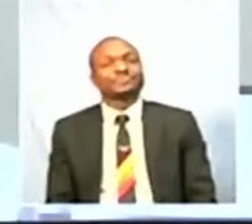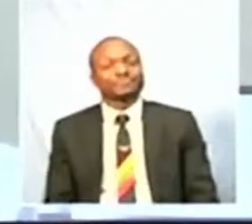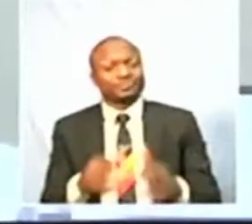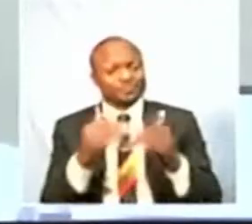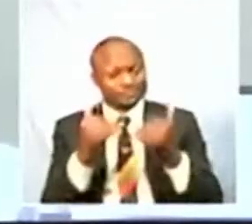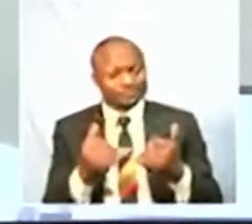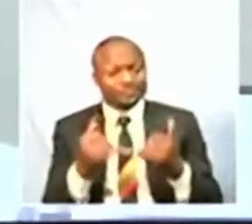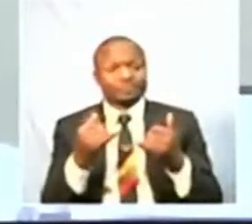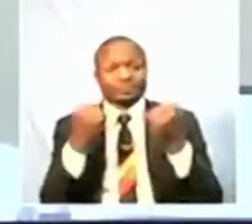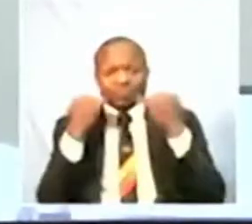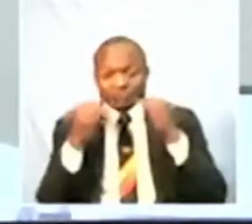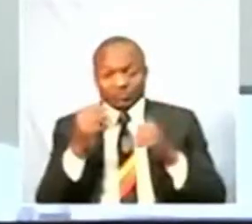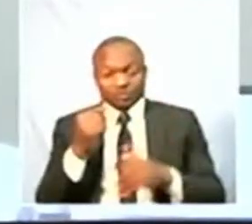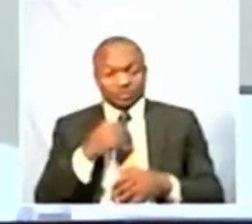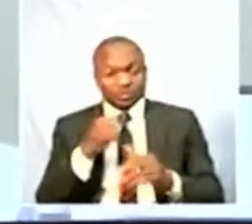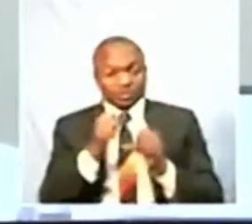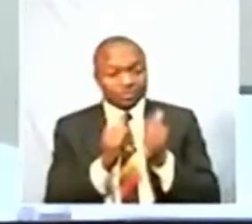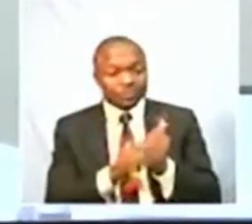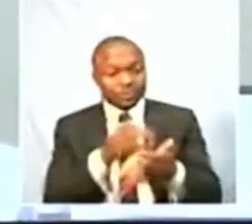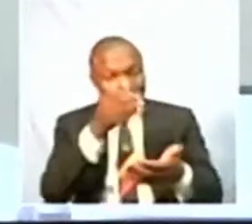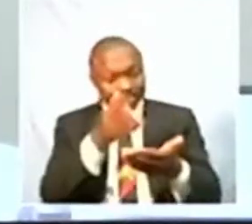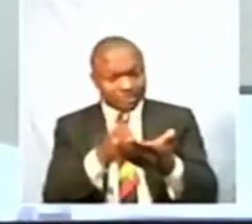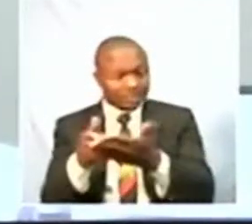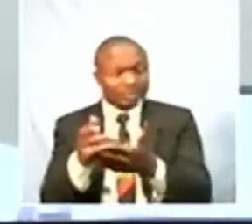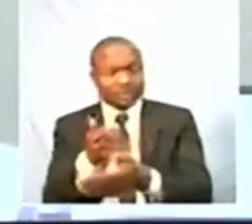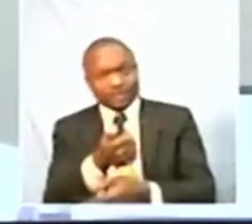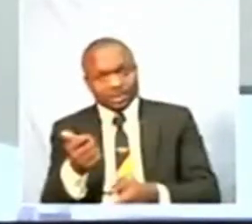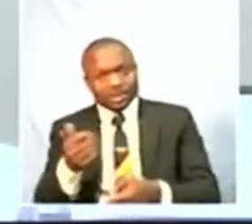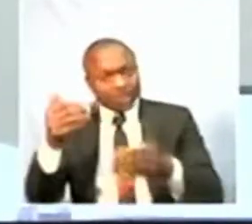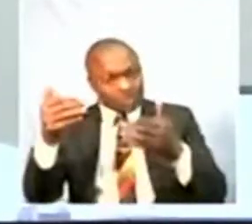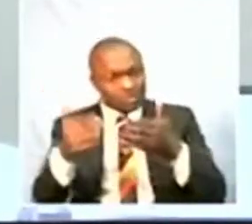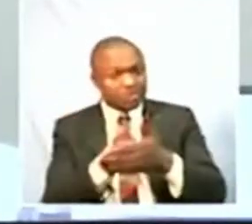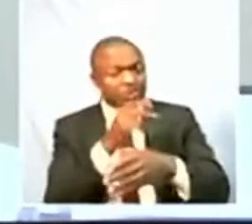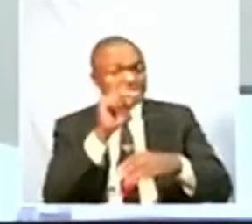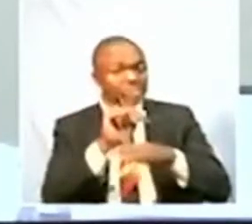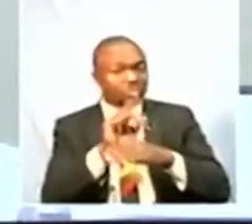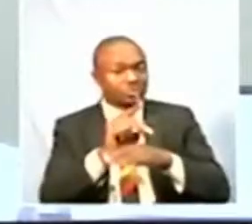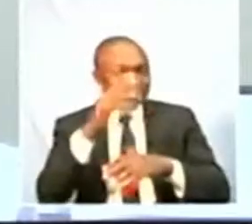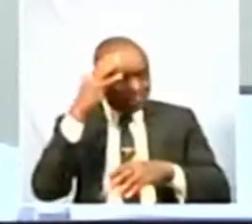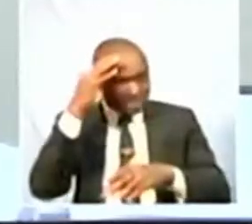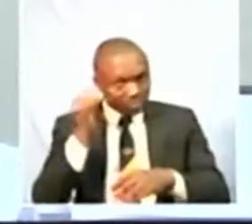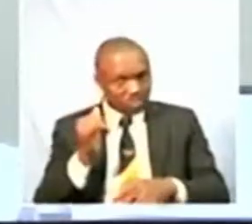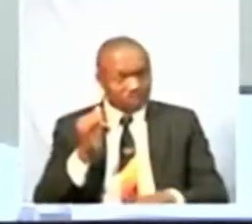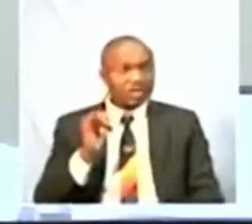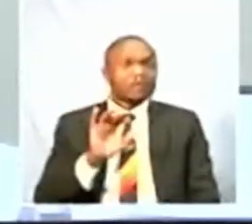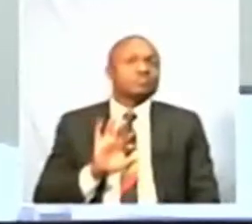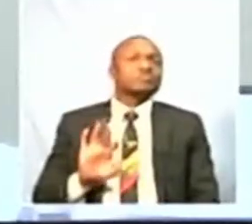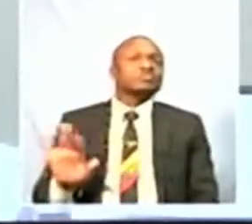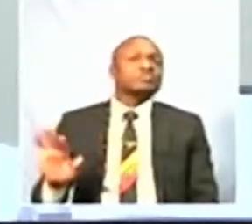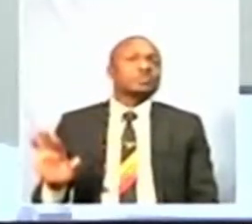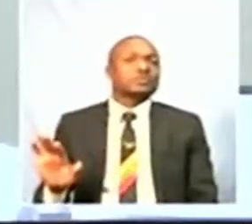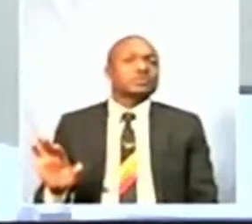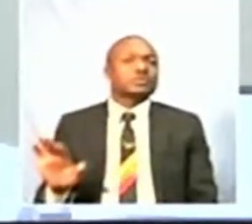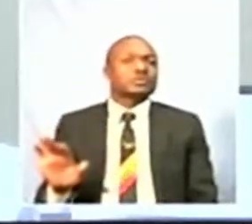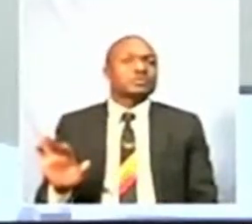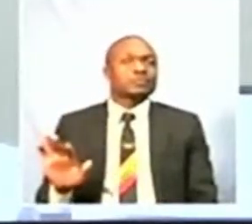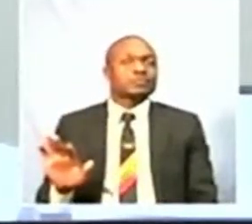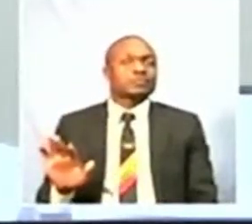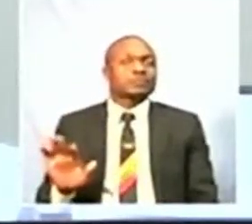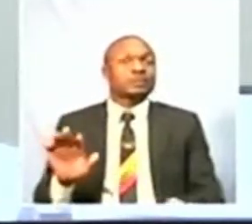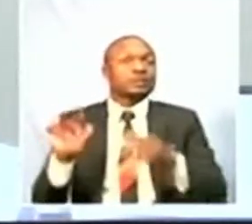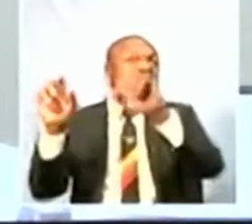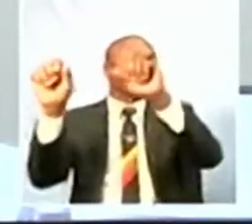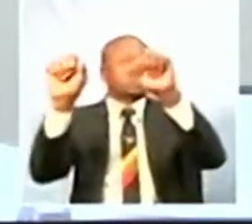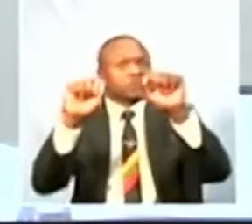Now, tell me about these others, which were new projects. Why did you ignore those structures? And you referred to the circular.